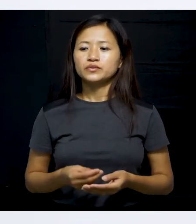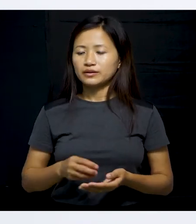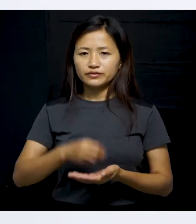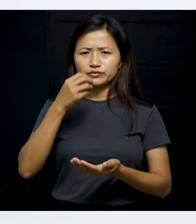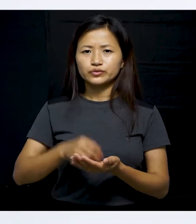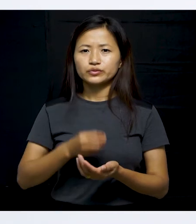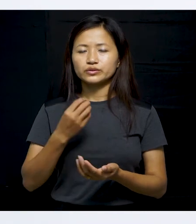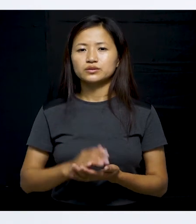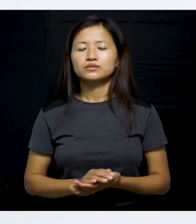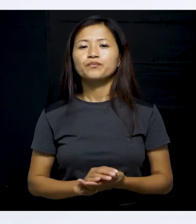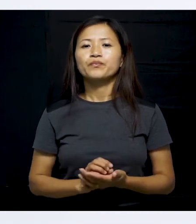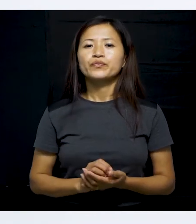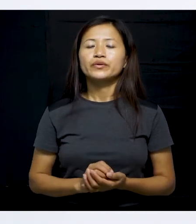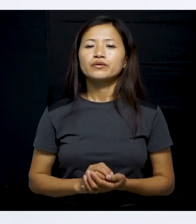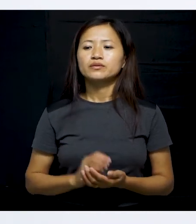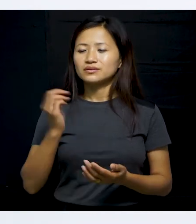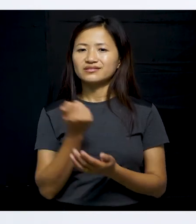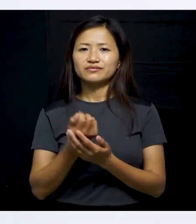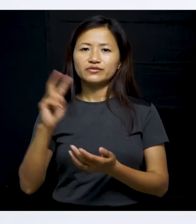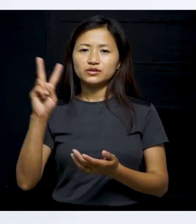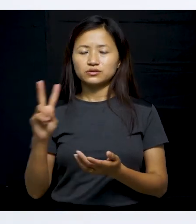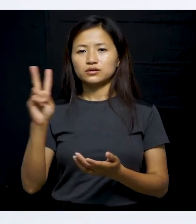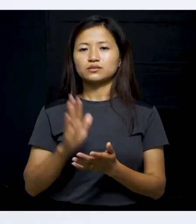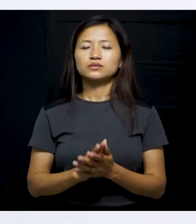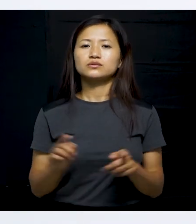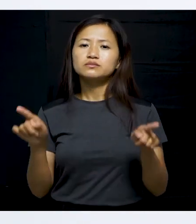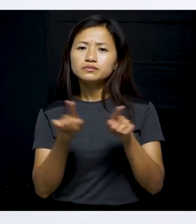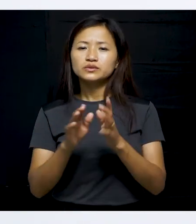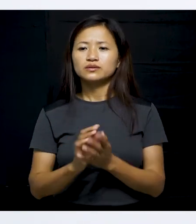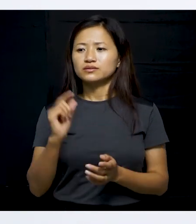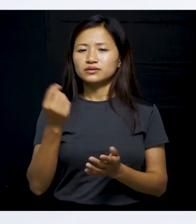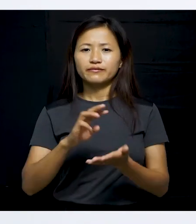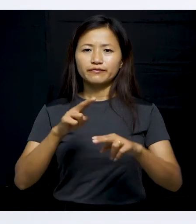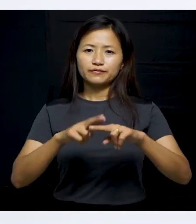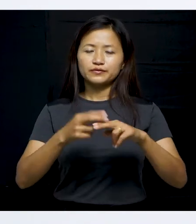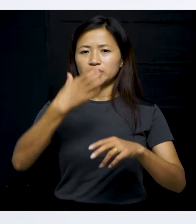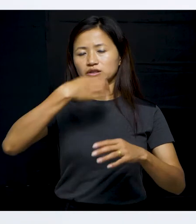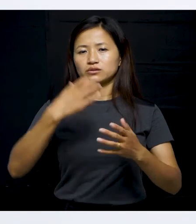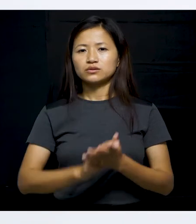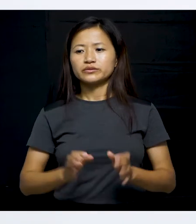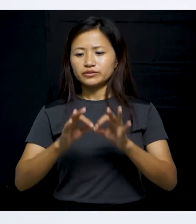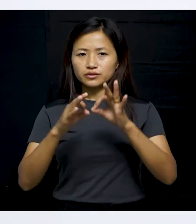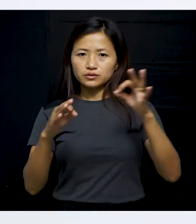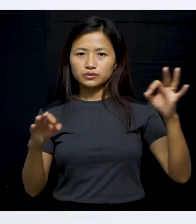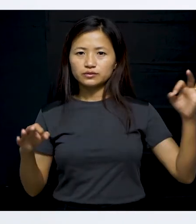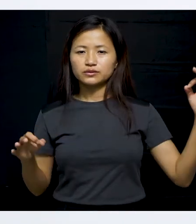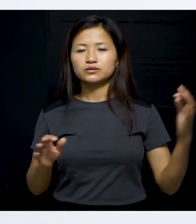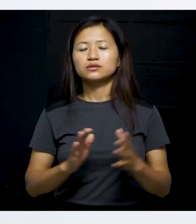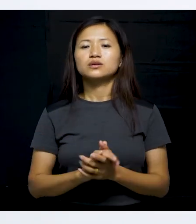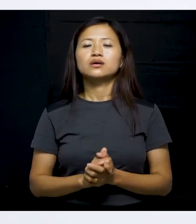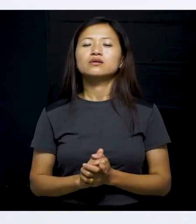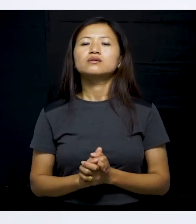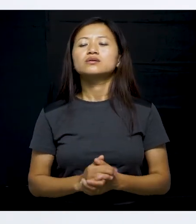food, or offer some vegetables, or some fruits to the spirits, so that the spirit will do something good